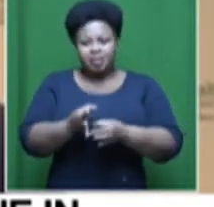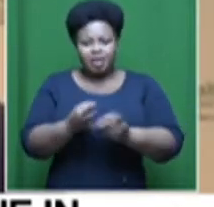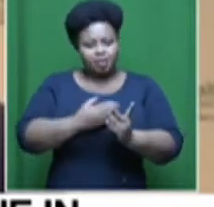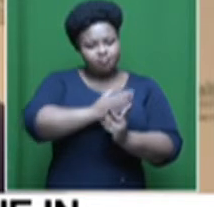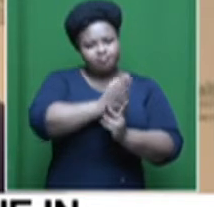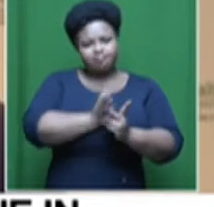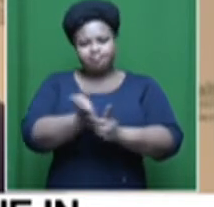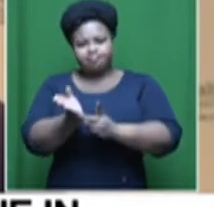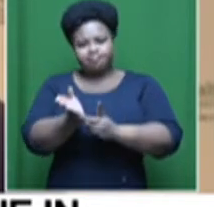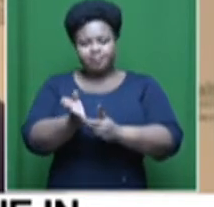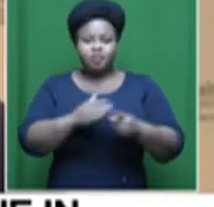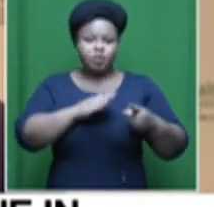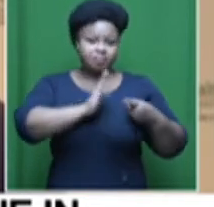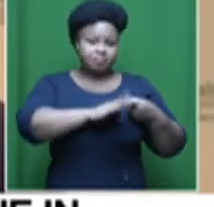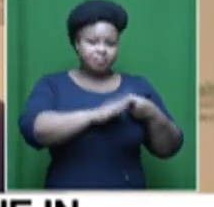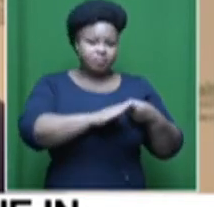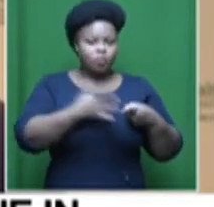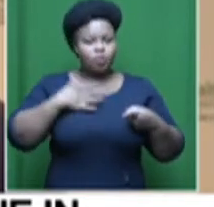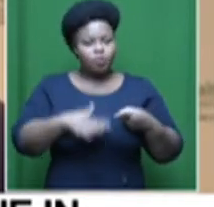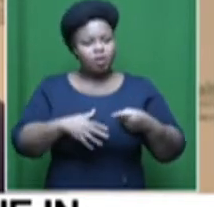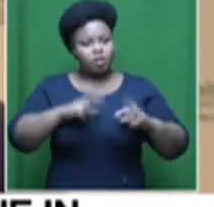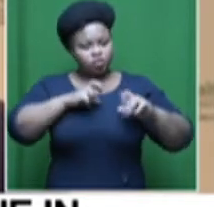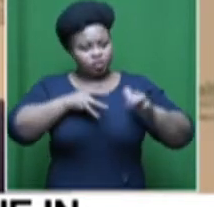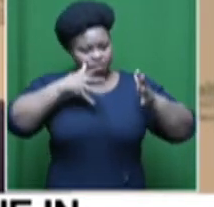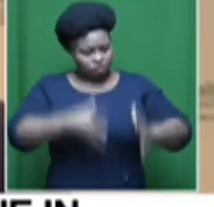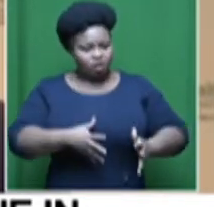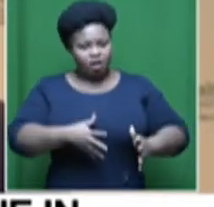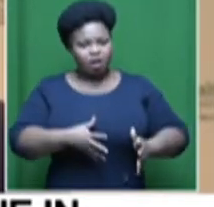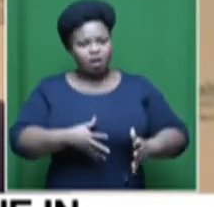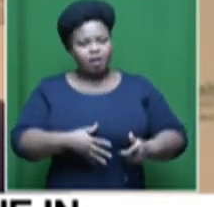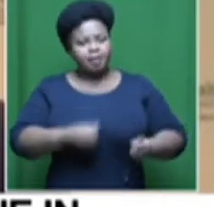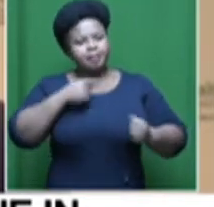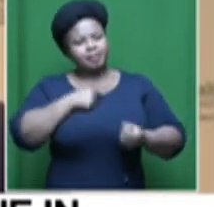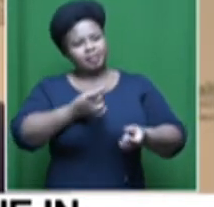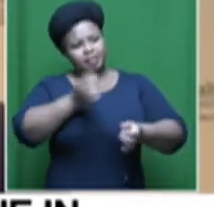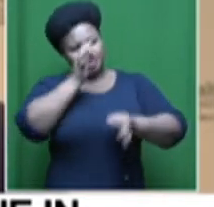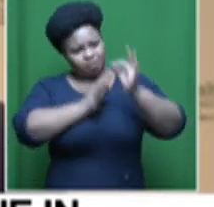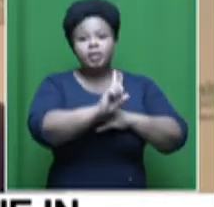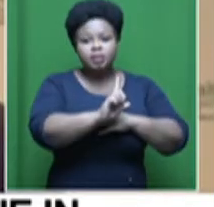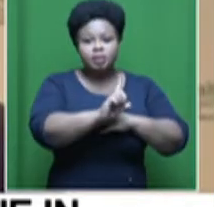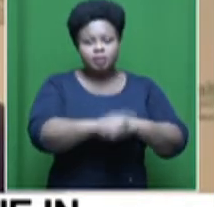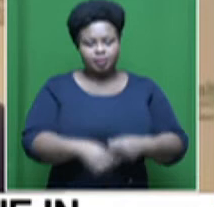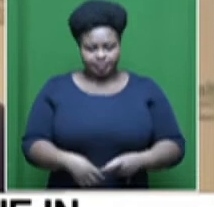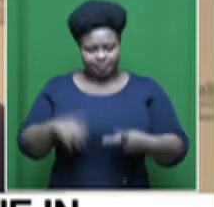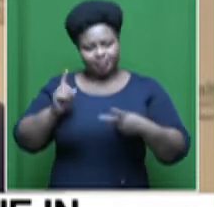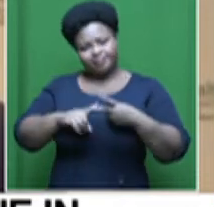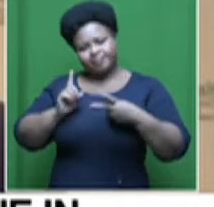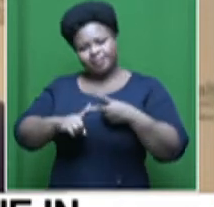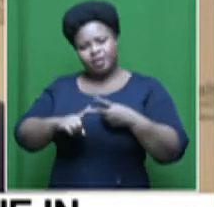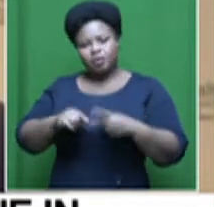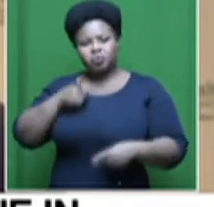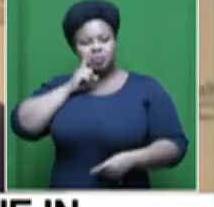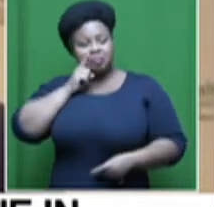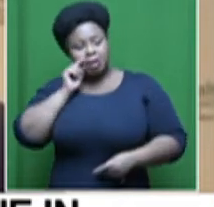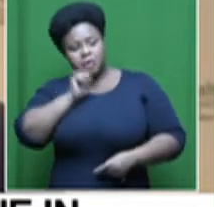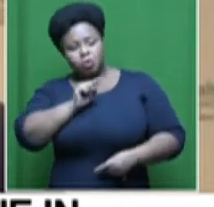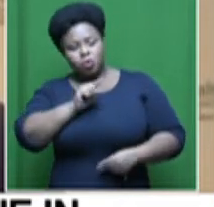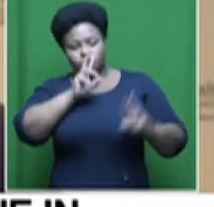the researchers to give us the latest of those issues